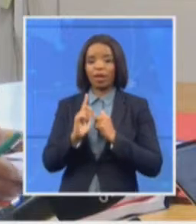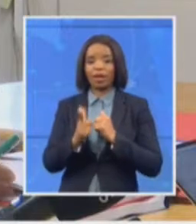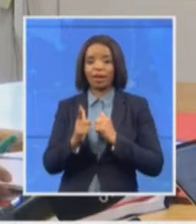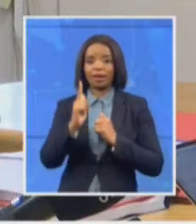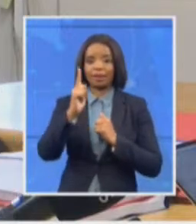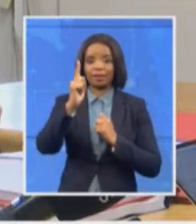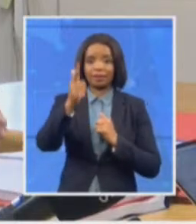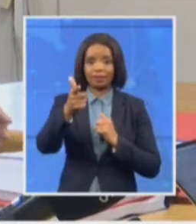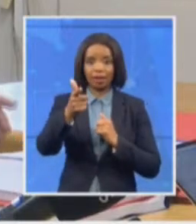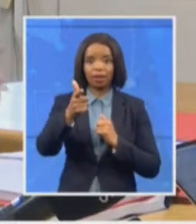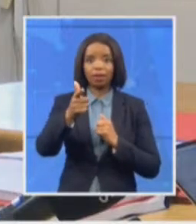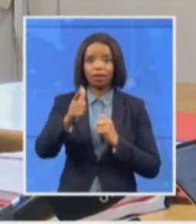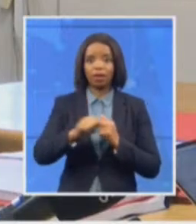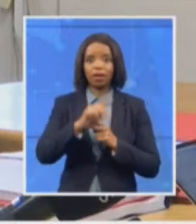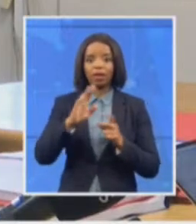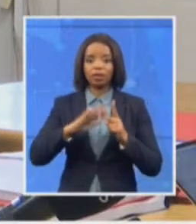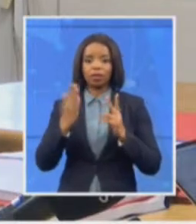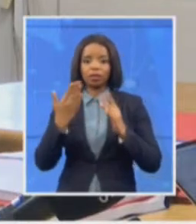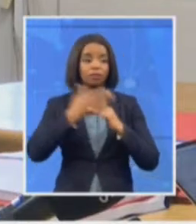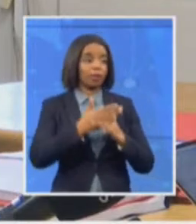it had the potential?